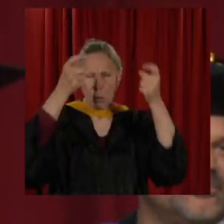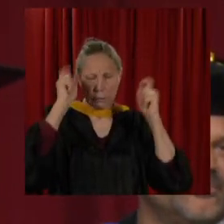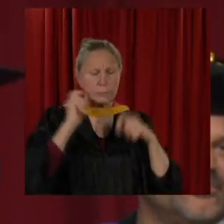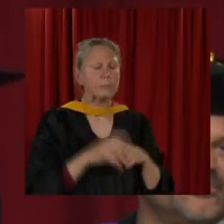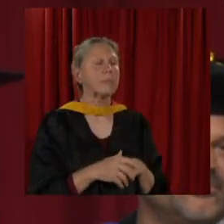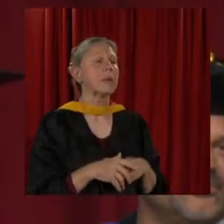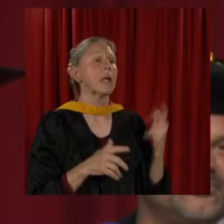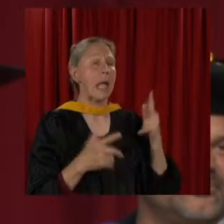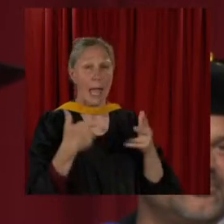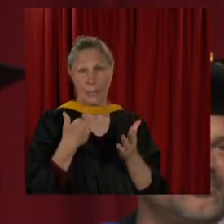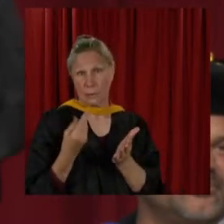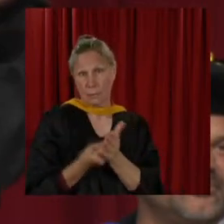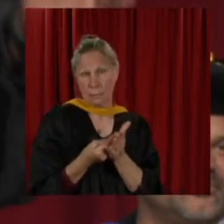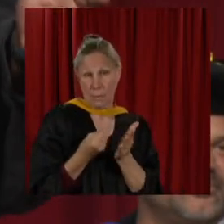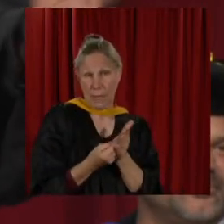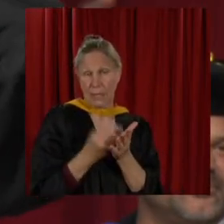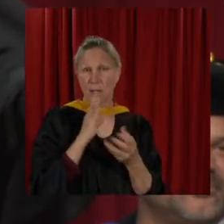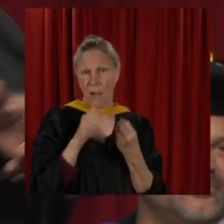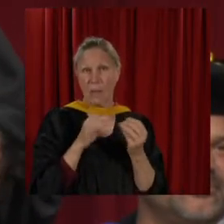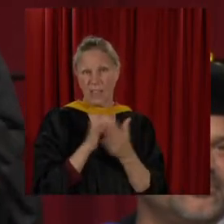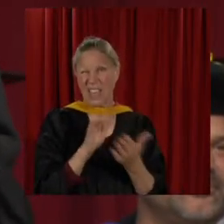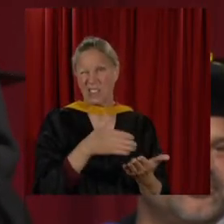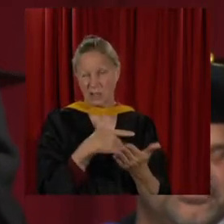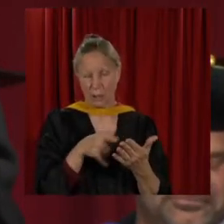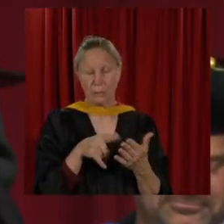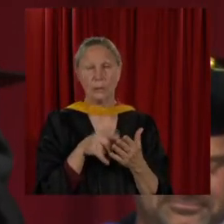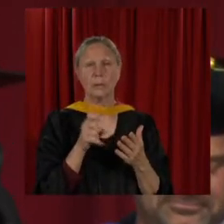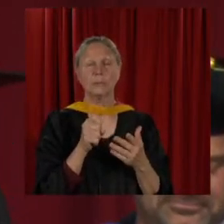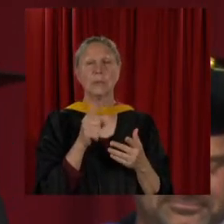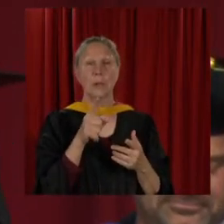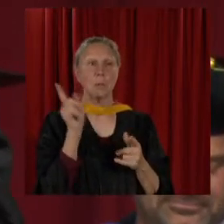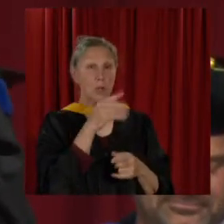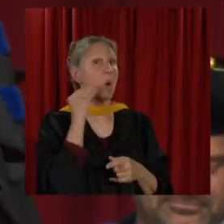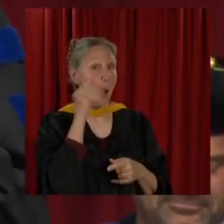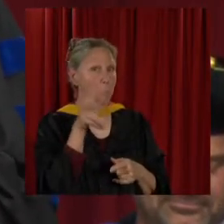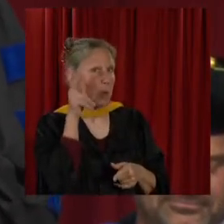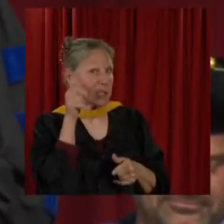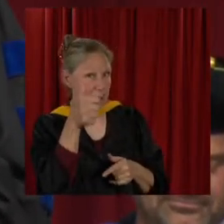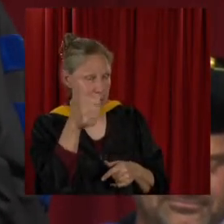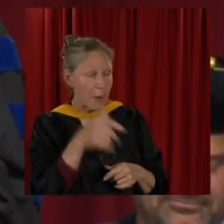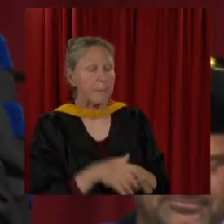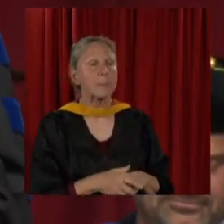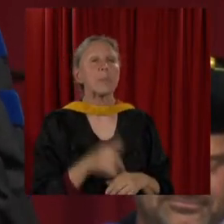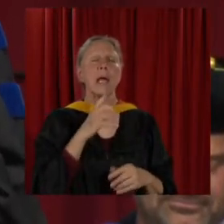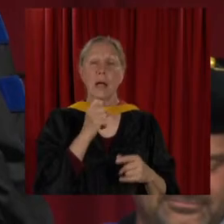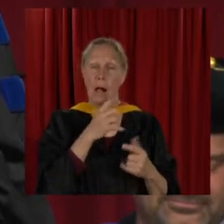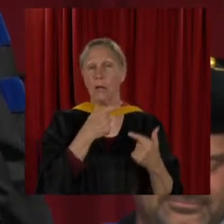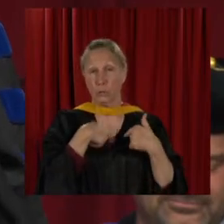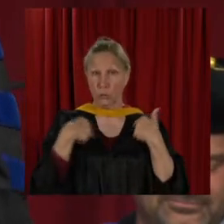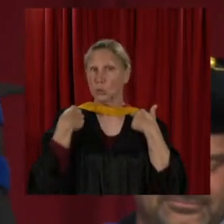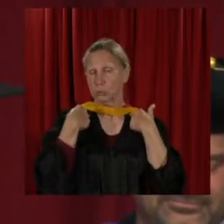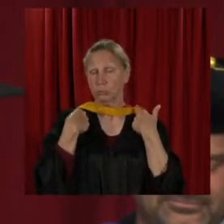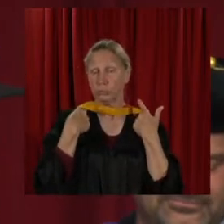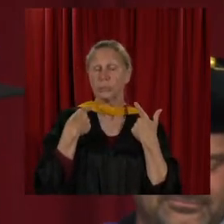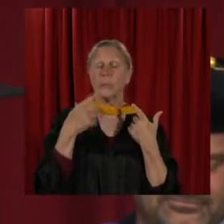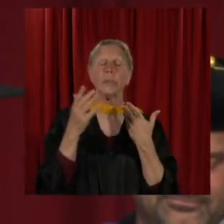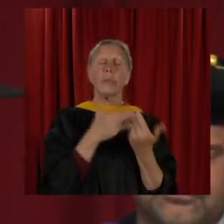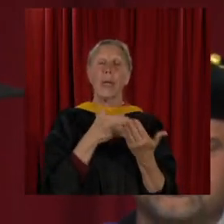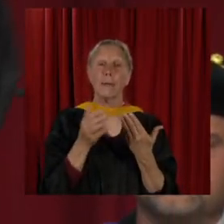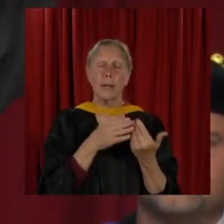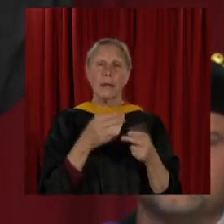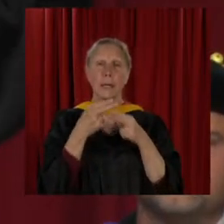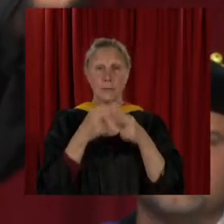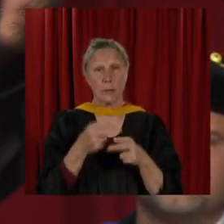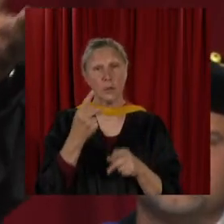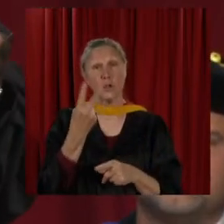He has money. He talks about that in the song. Just listen to it when you get home. And then he has jewelry. And despite the fact that he